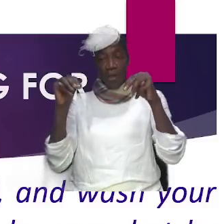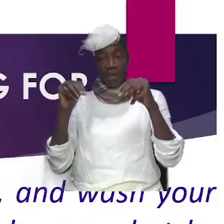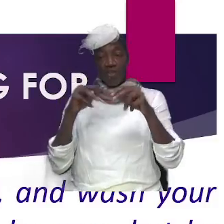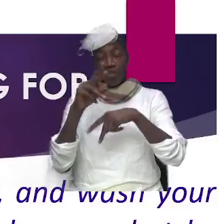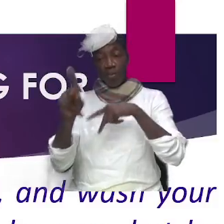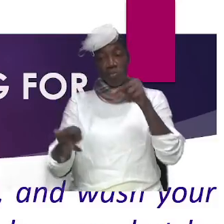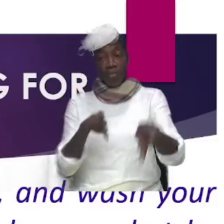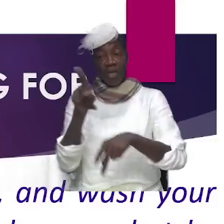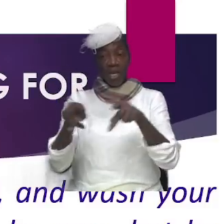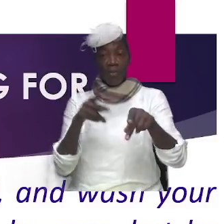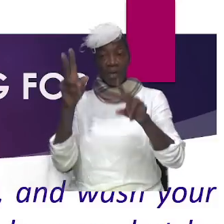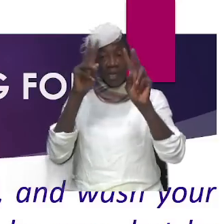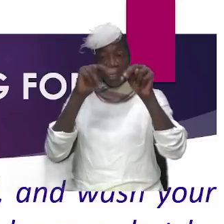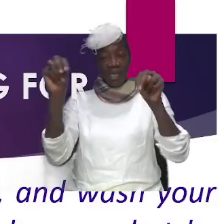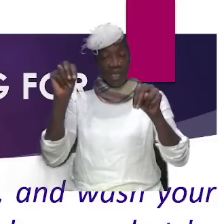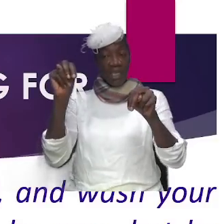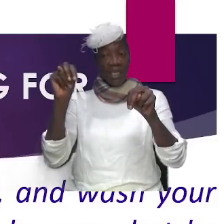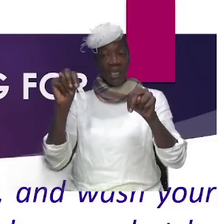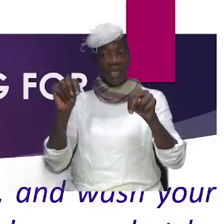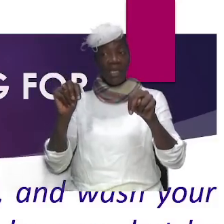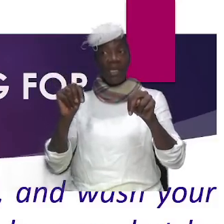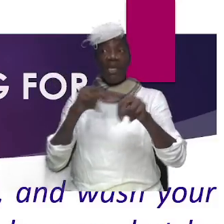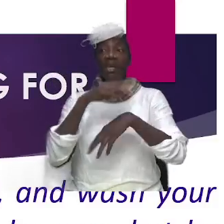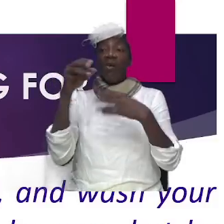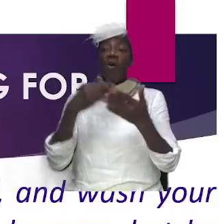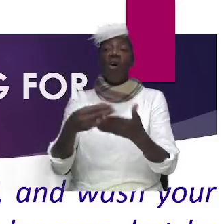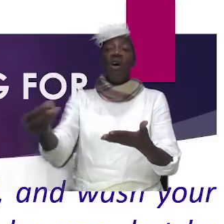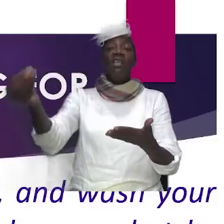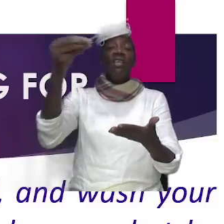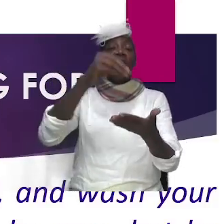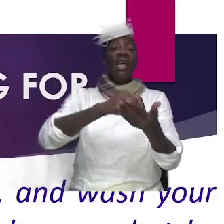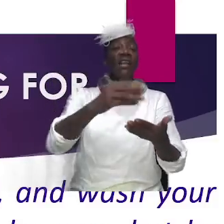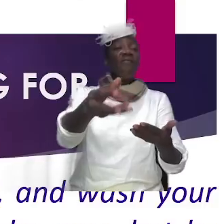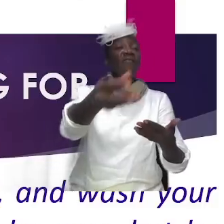we all need to invest into